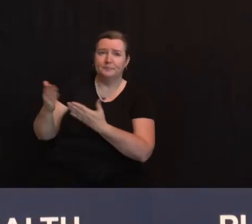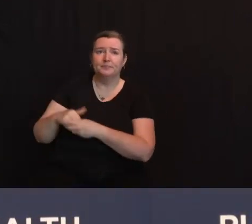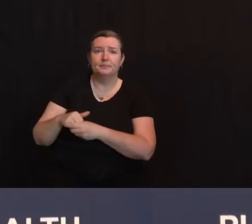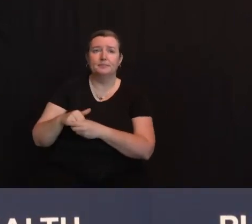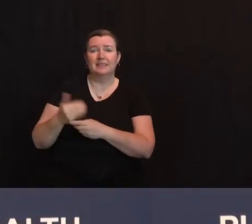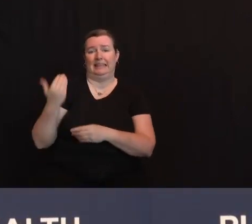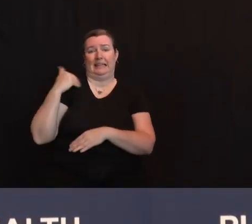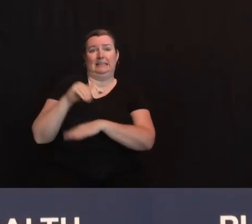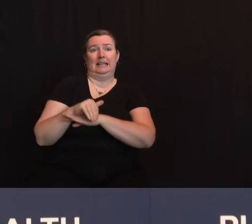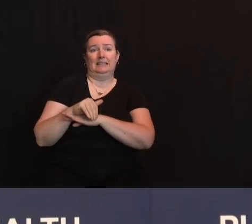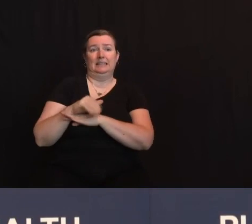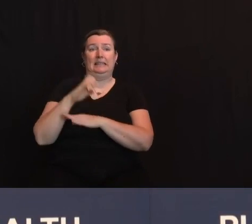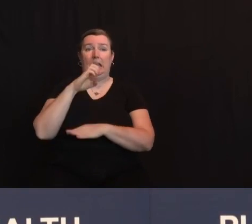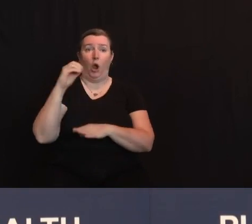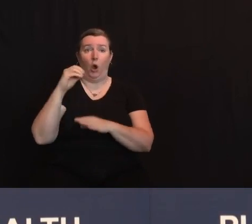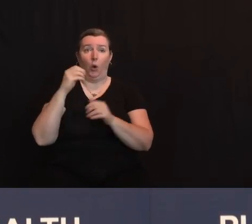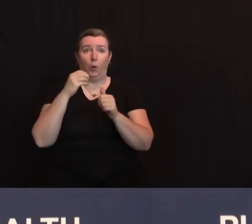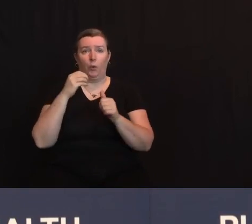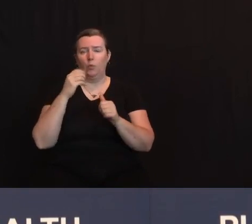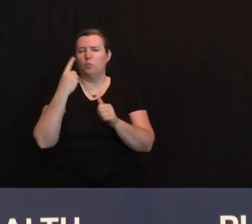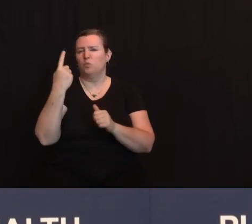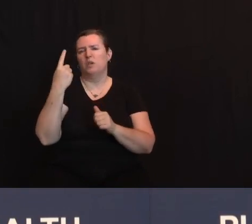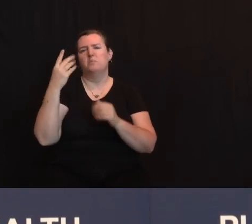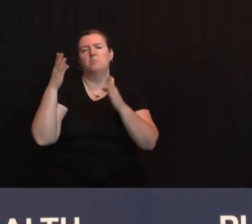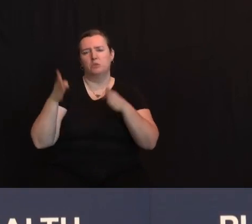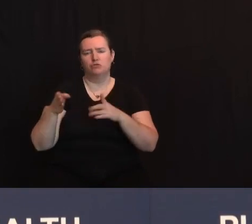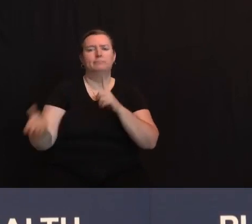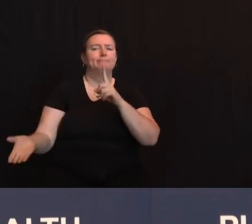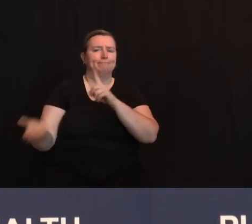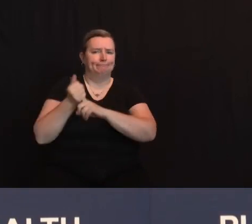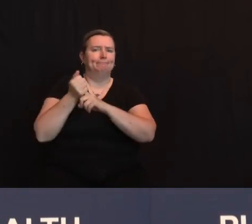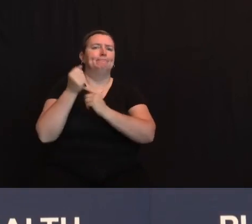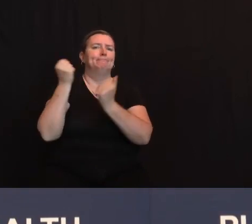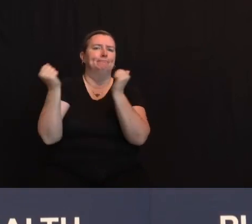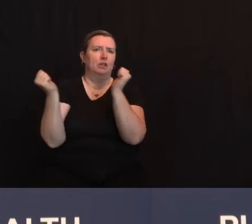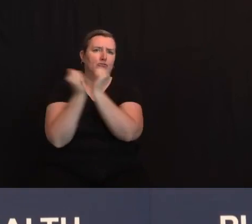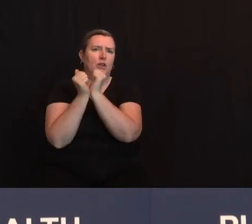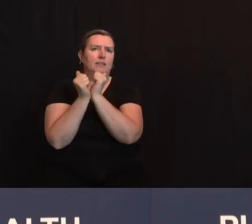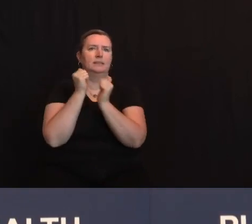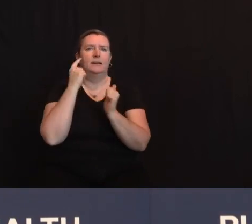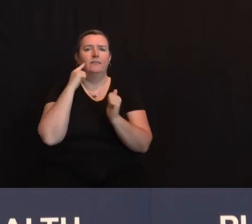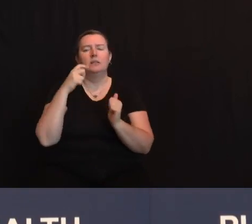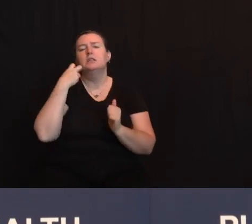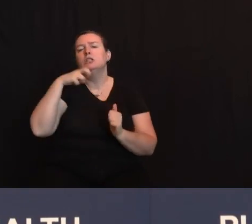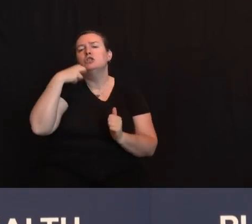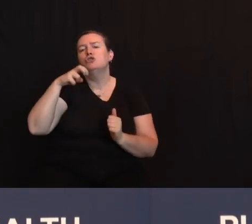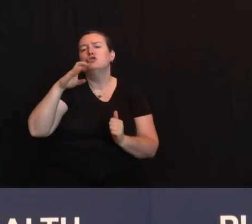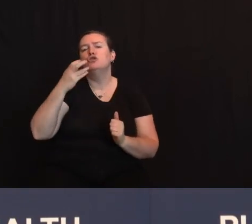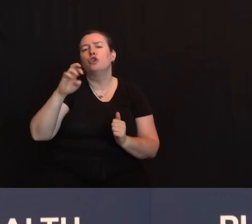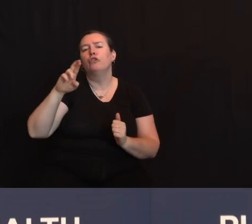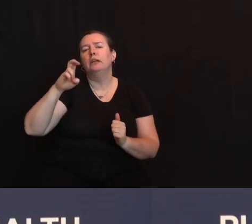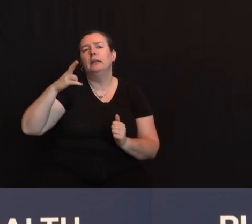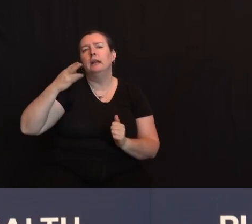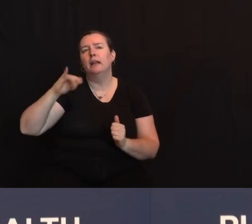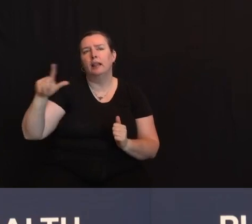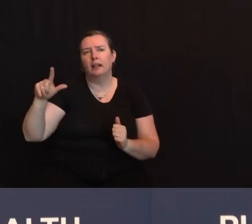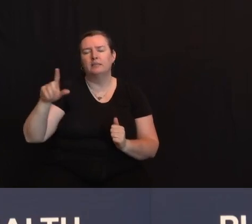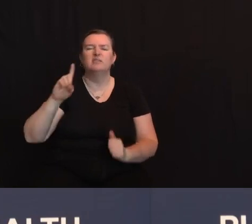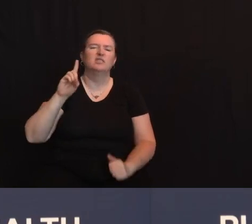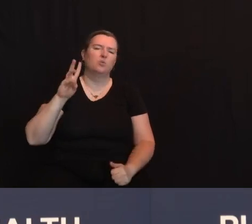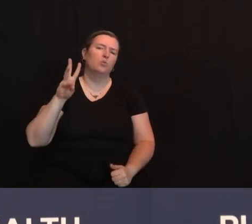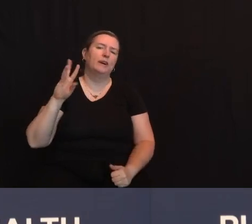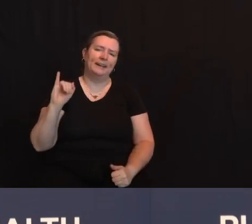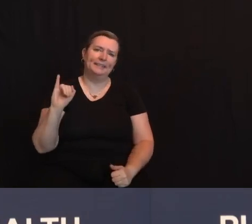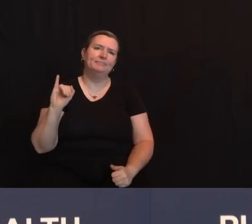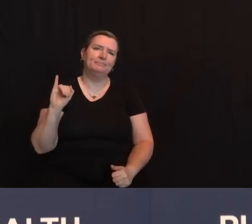EO compliance, there was 1 subject arrested in Cherry Hill for DWI, and while being processed, he coughed and spit on 3